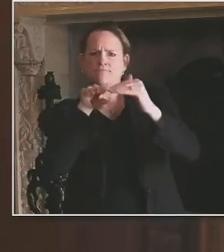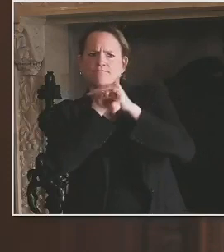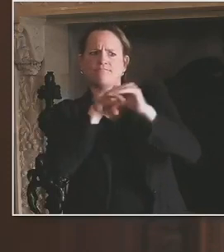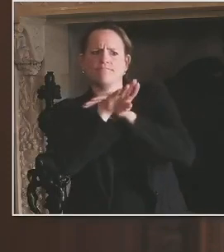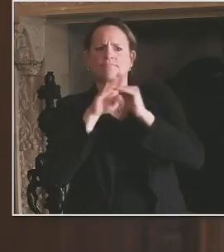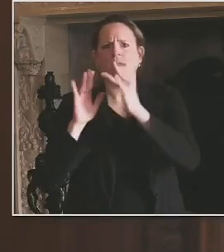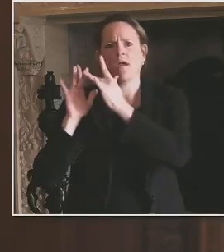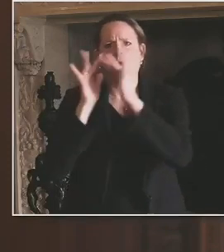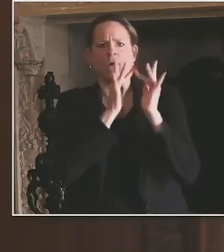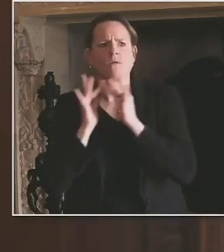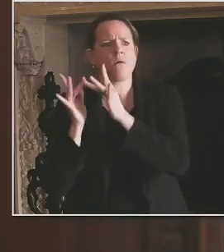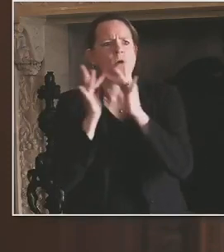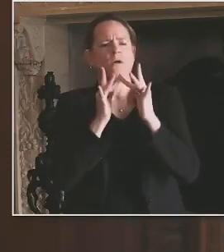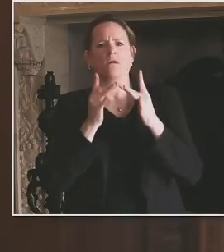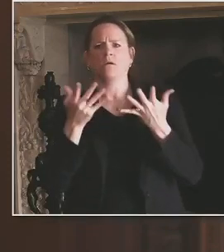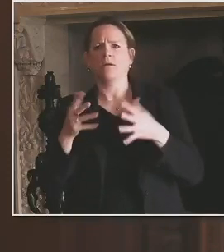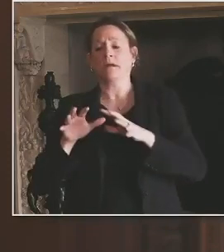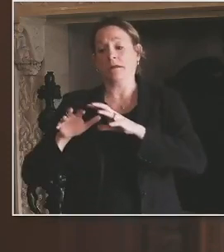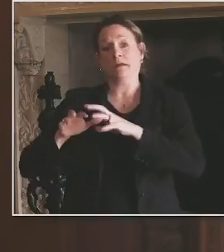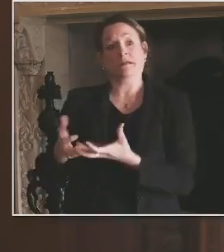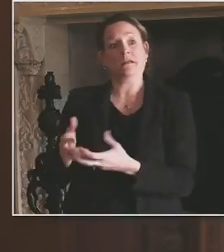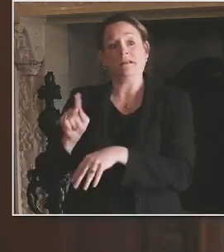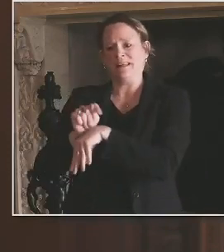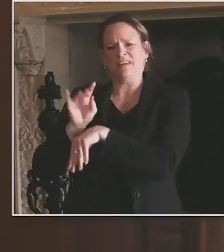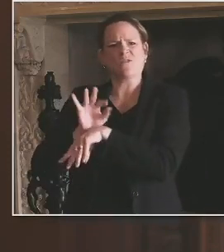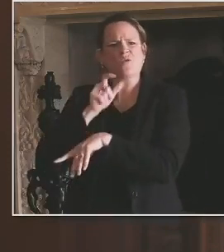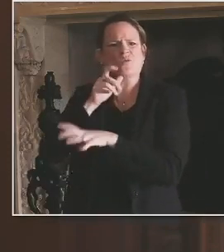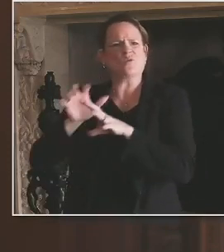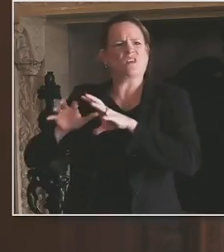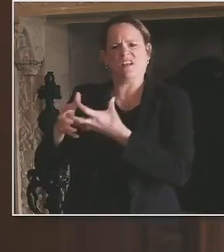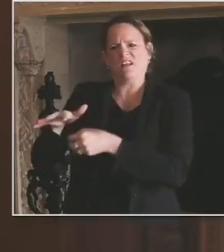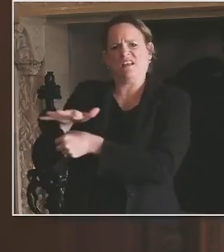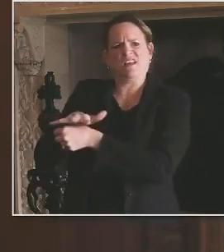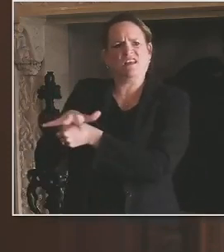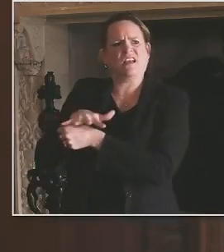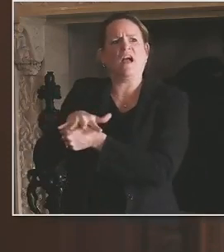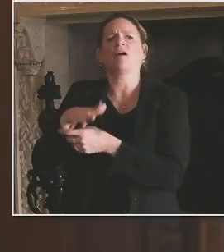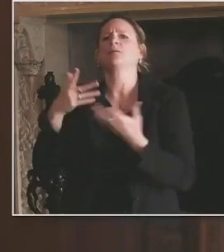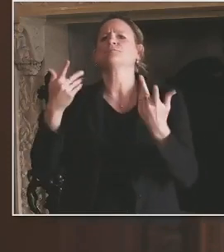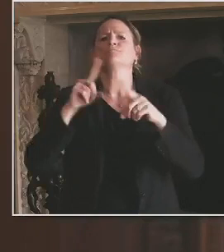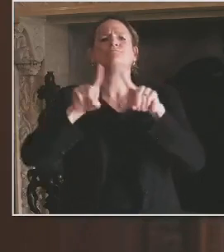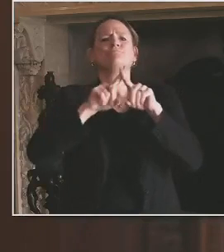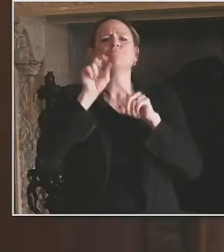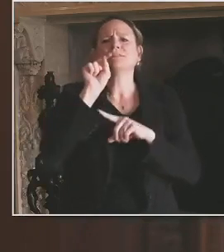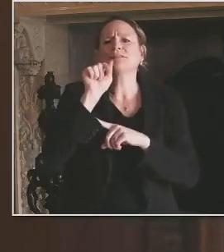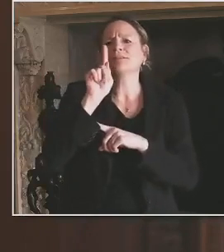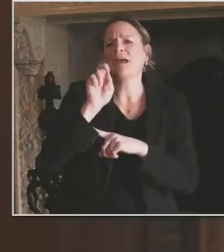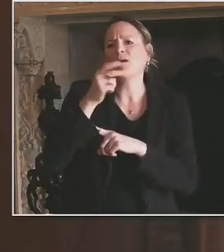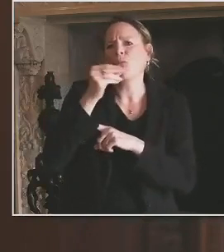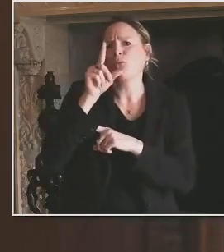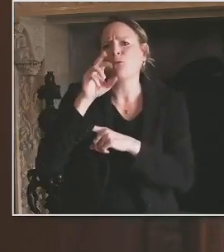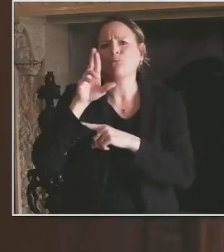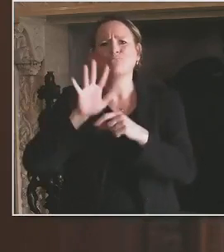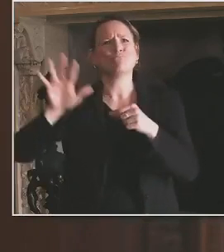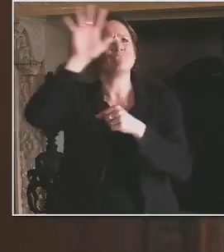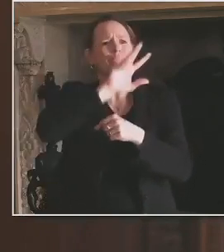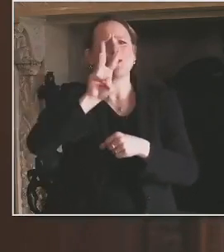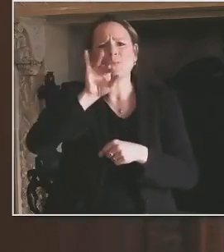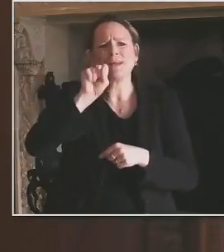of industry leaders and various stakeholders from across the state, and I look forward to their good work this summer and this